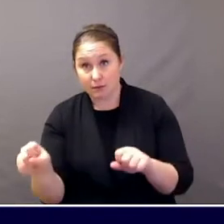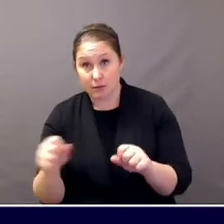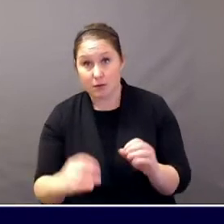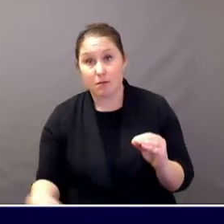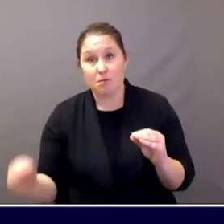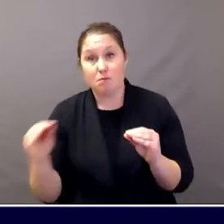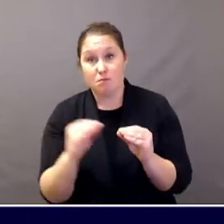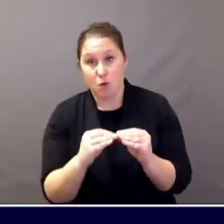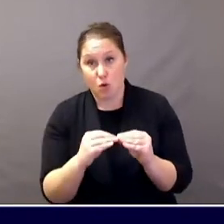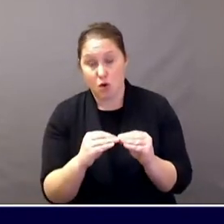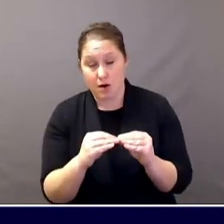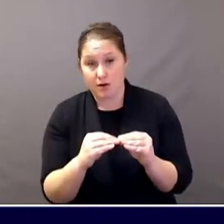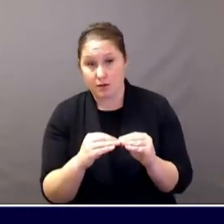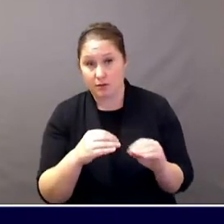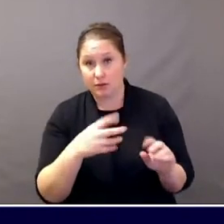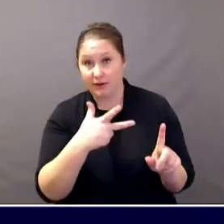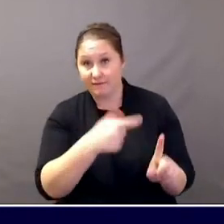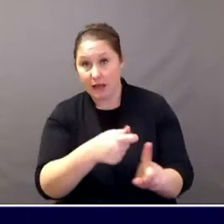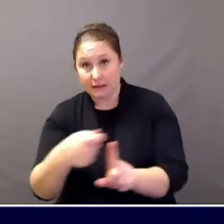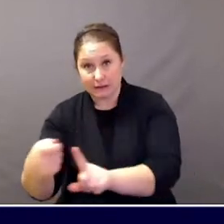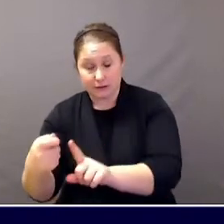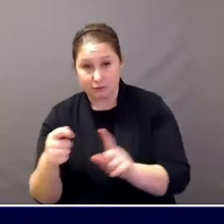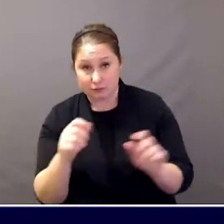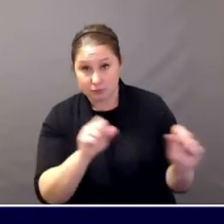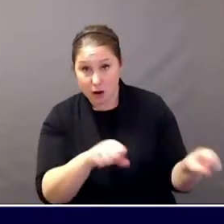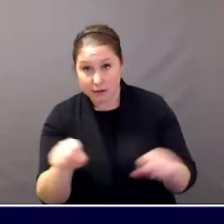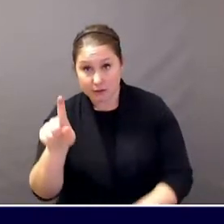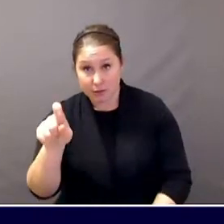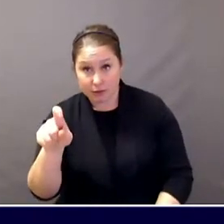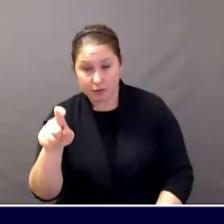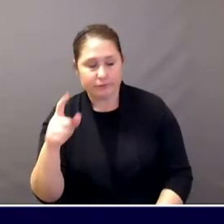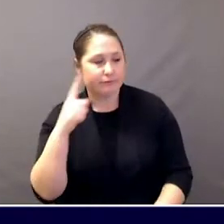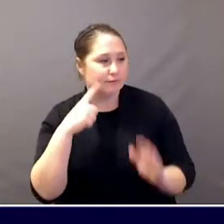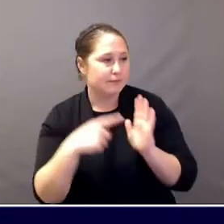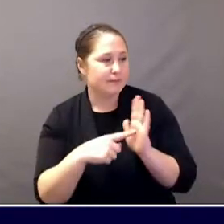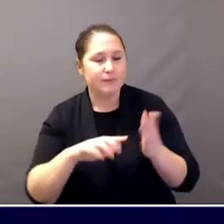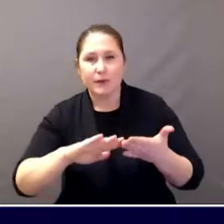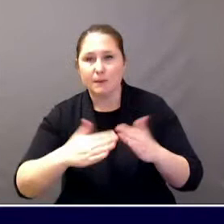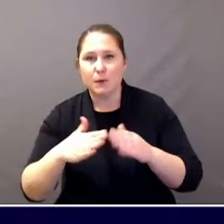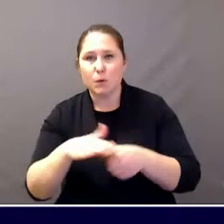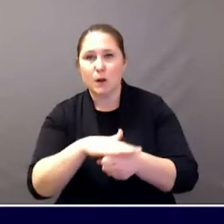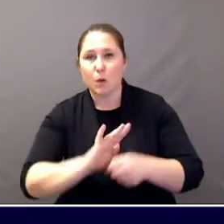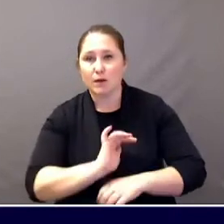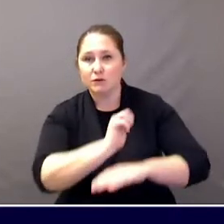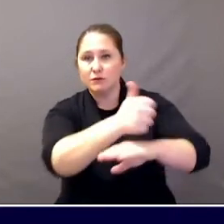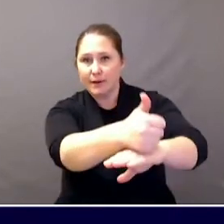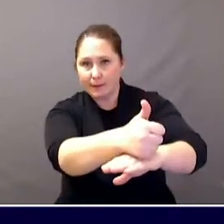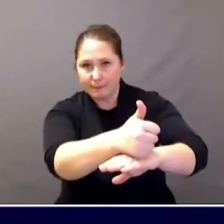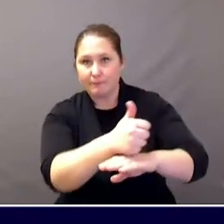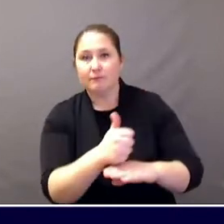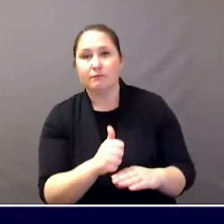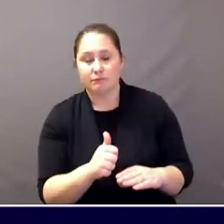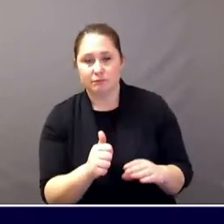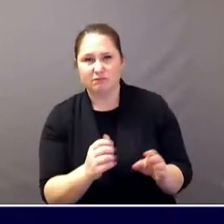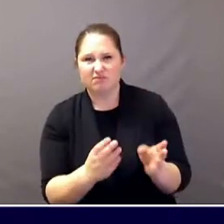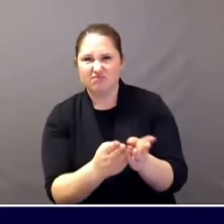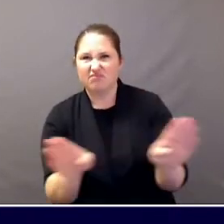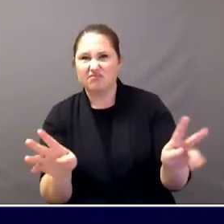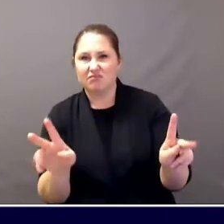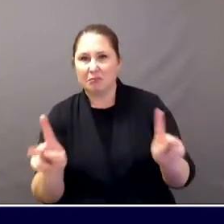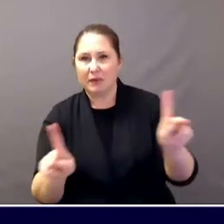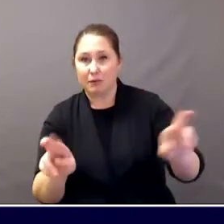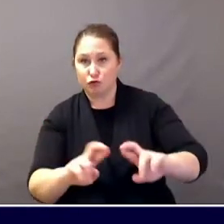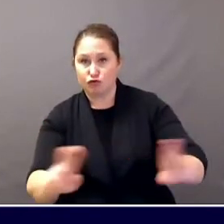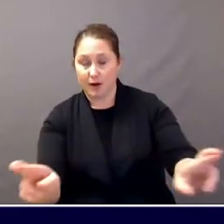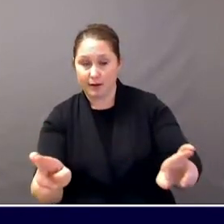know, Dr. Shah, you've talked about getting community sites once like the vaccines start going out broader to the general public, and have said that those are